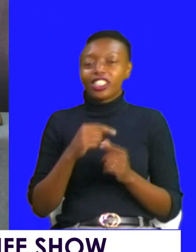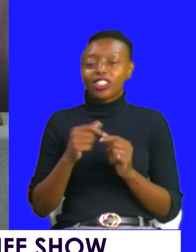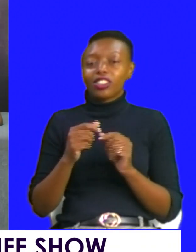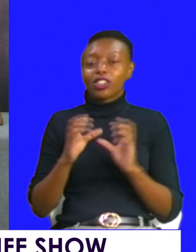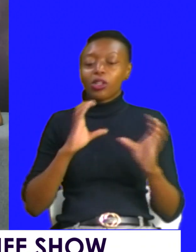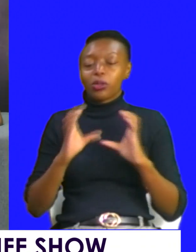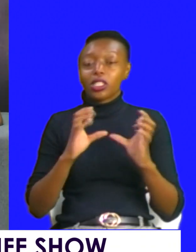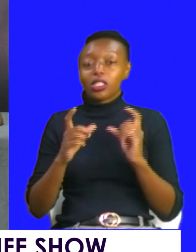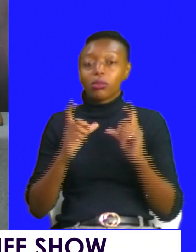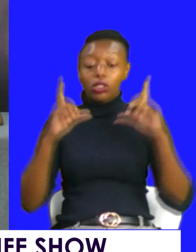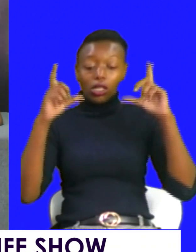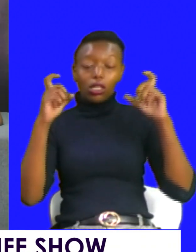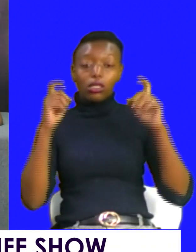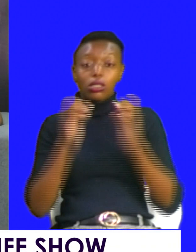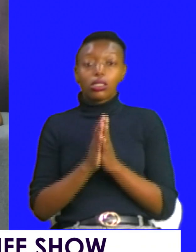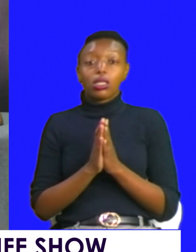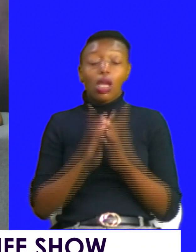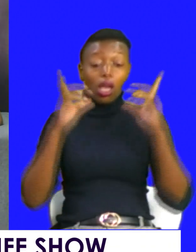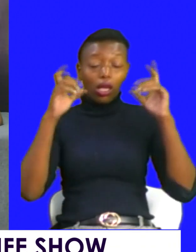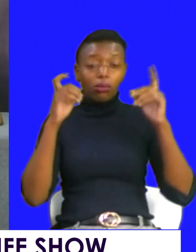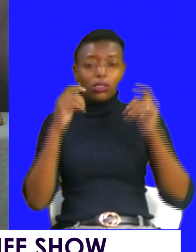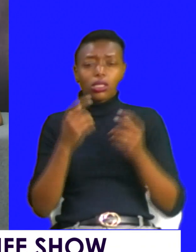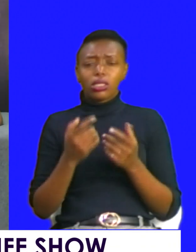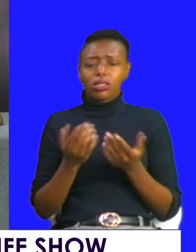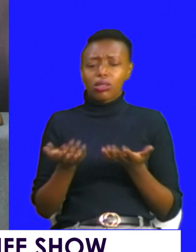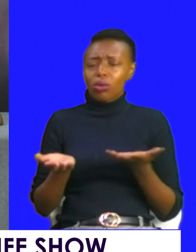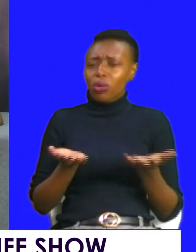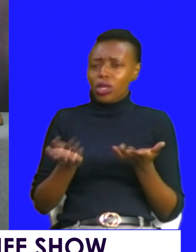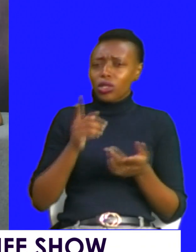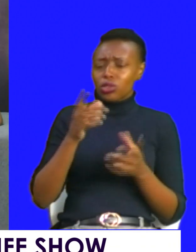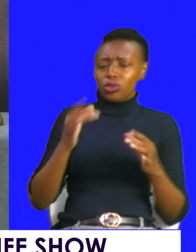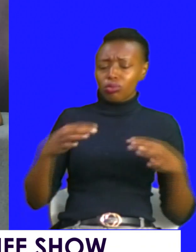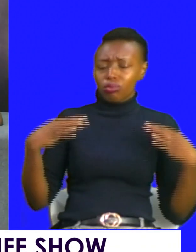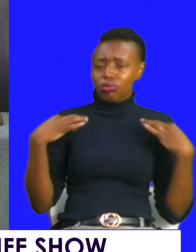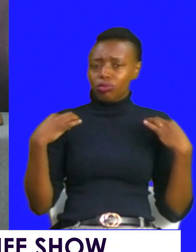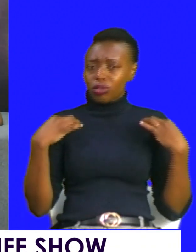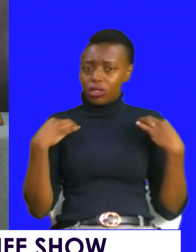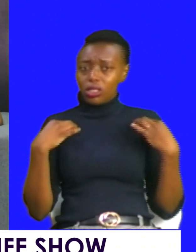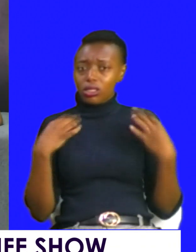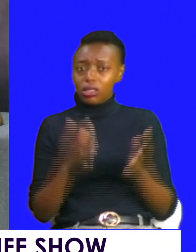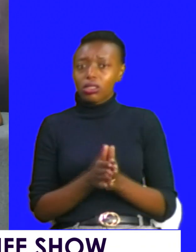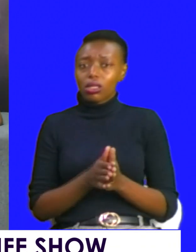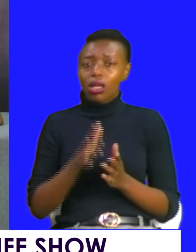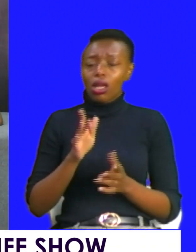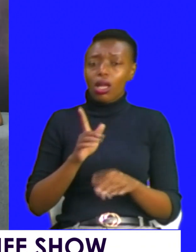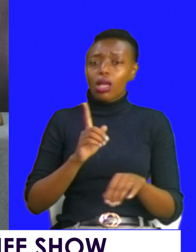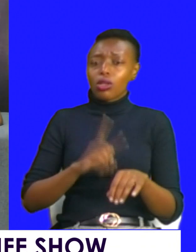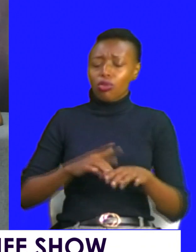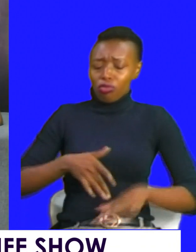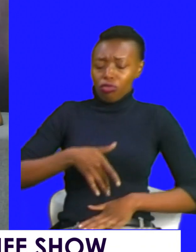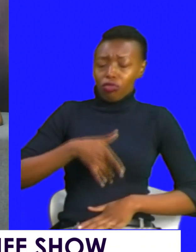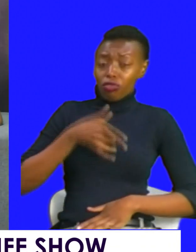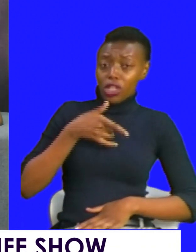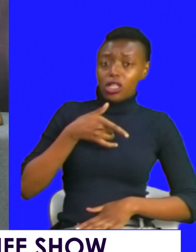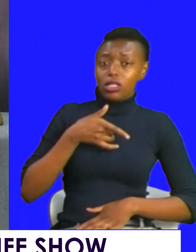Image is about how you dress. It's about looking the part. It's about feeling the part. You yourself,